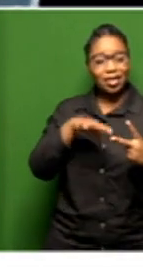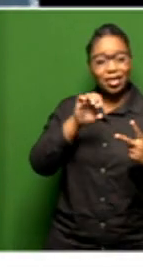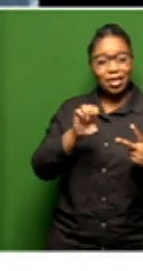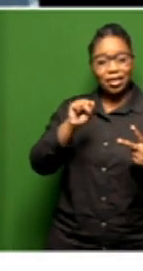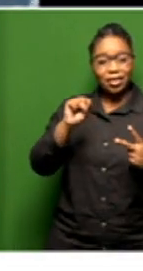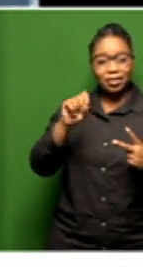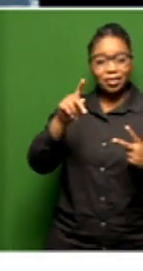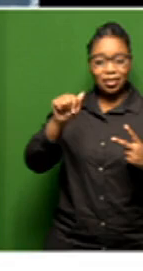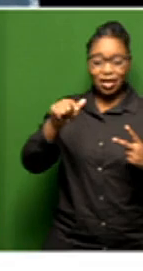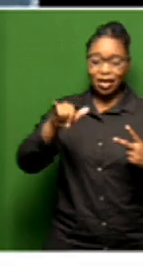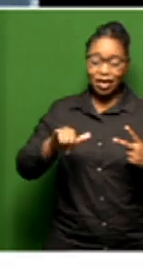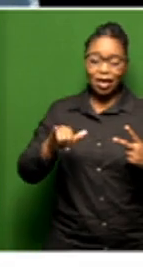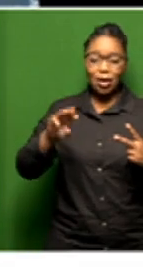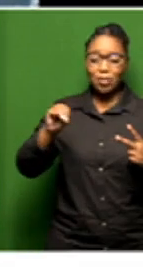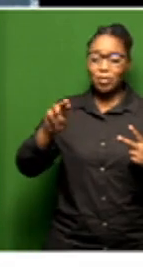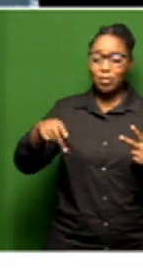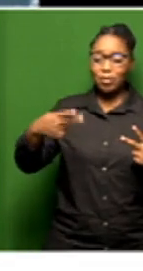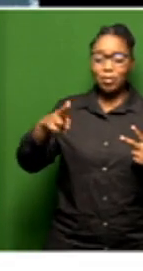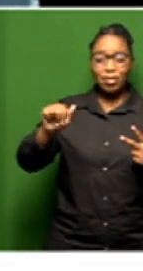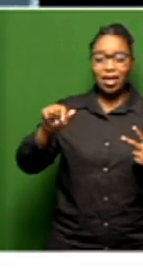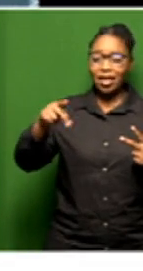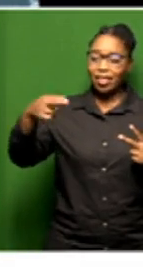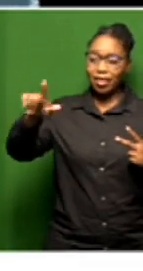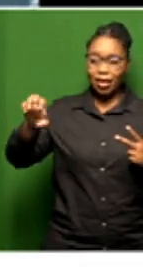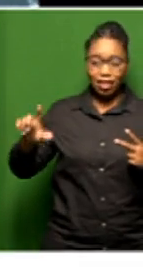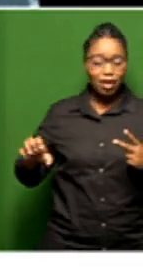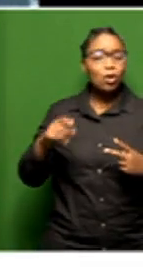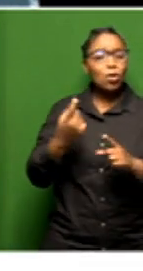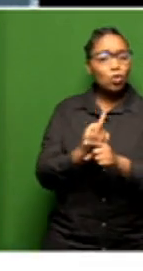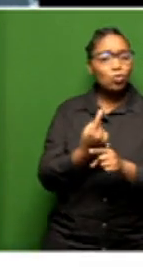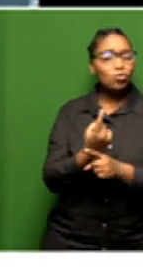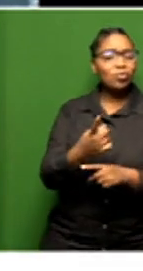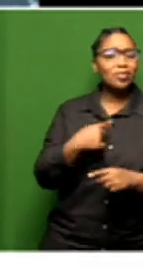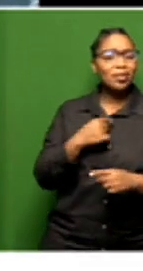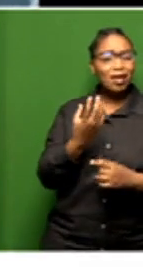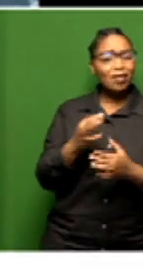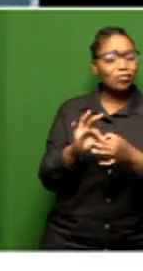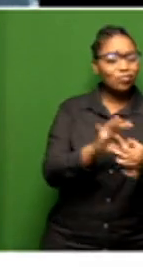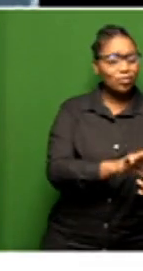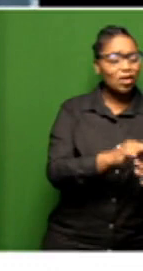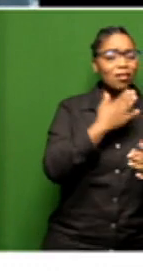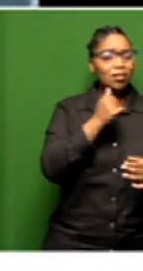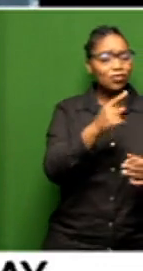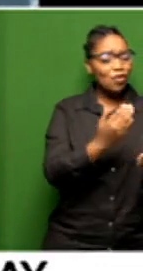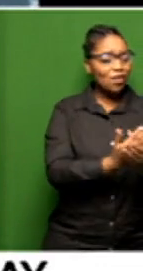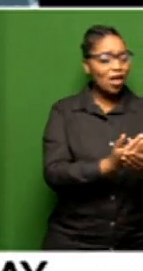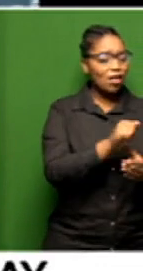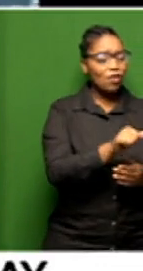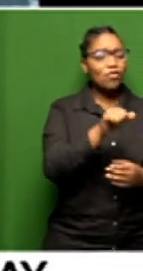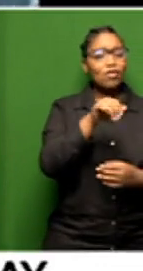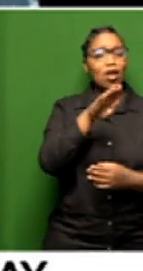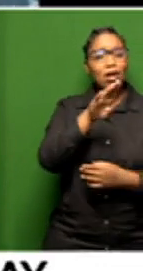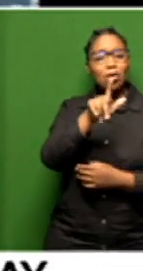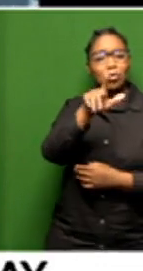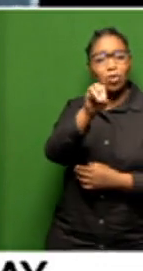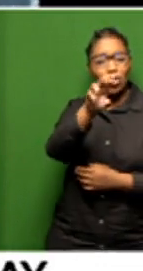every second letter, there was always a reference to Bloke Modisane. So I asked for the file of Bloke Modisane, and they asked me which